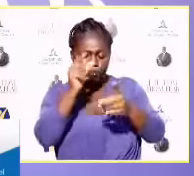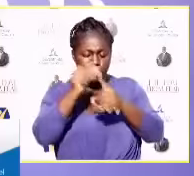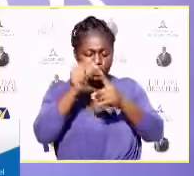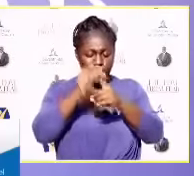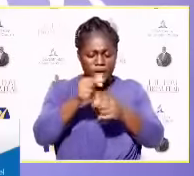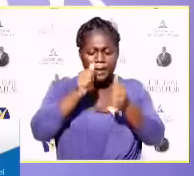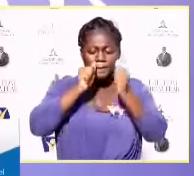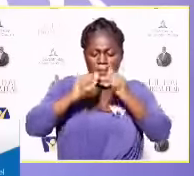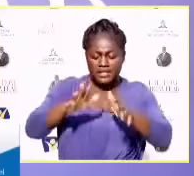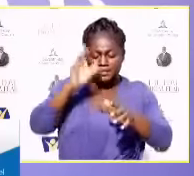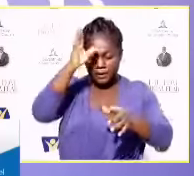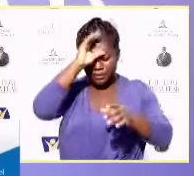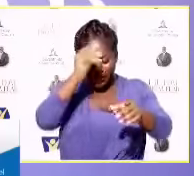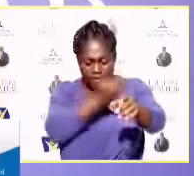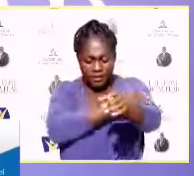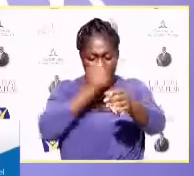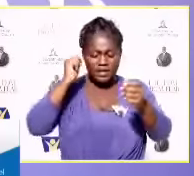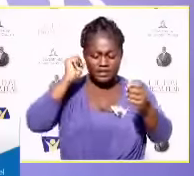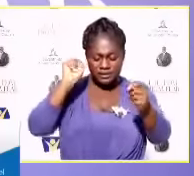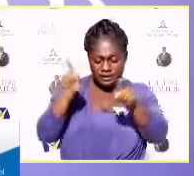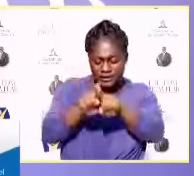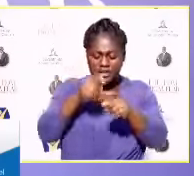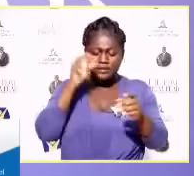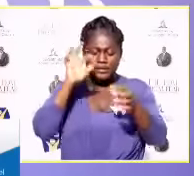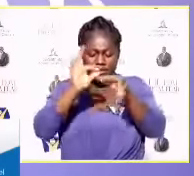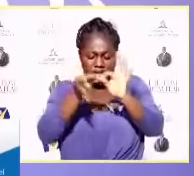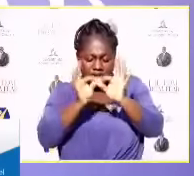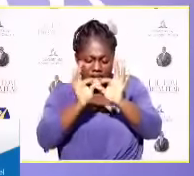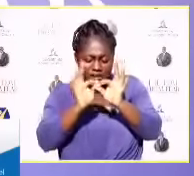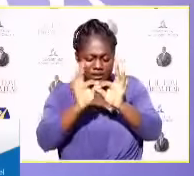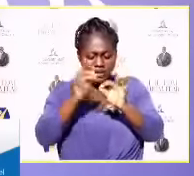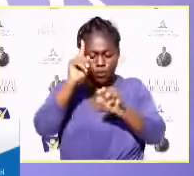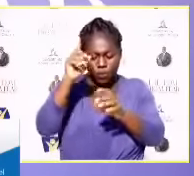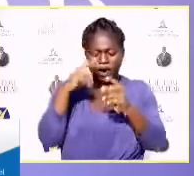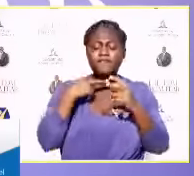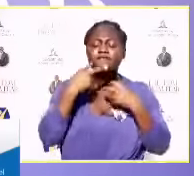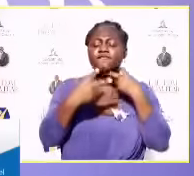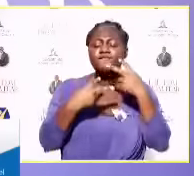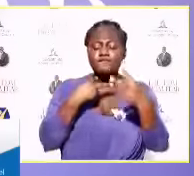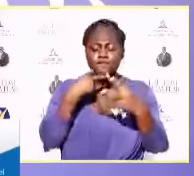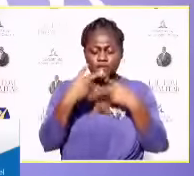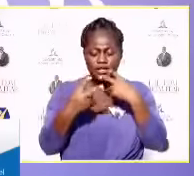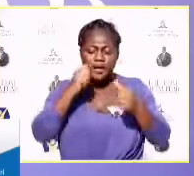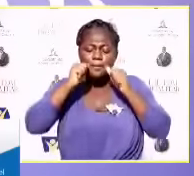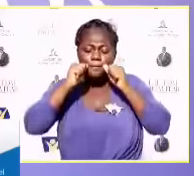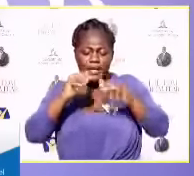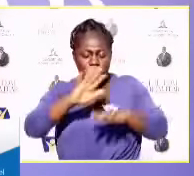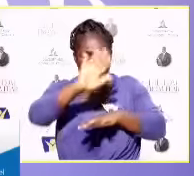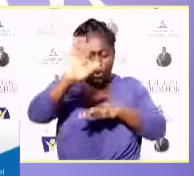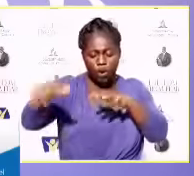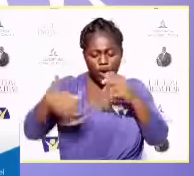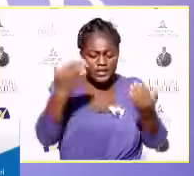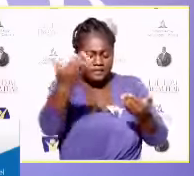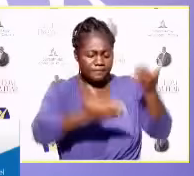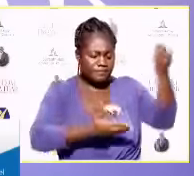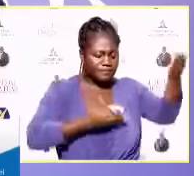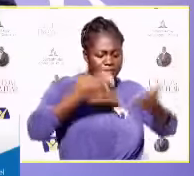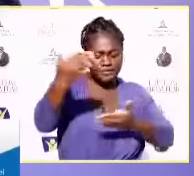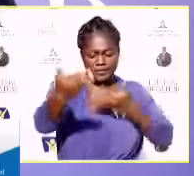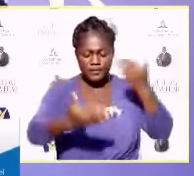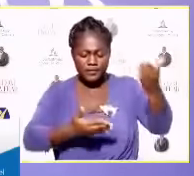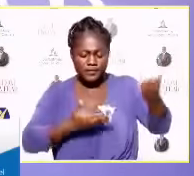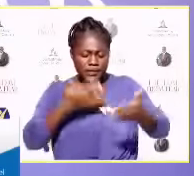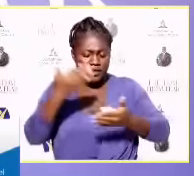my sister. Work through us. Let us speak and sign with one voice. Father, bless all our guests in this building